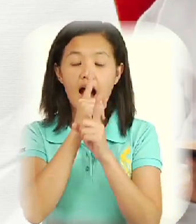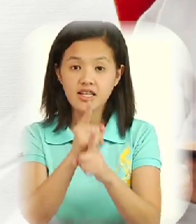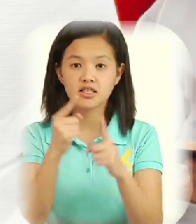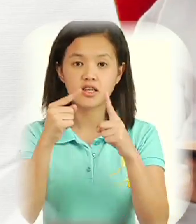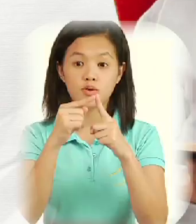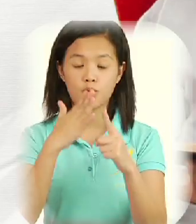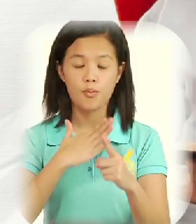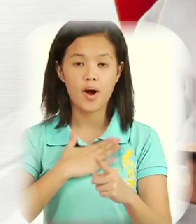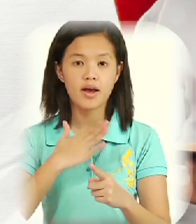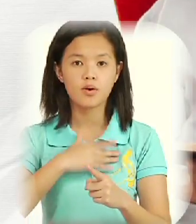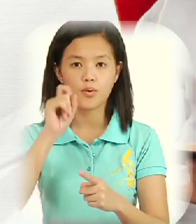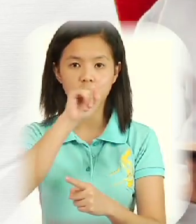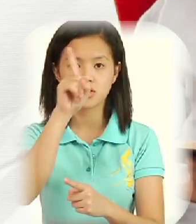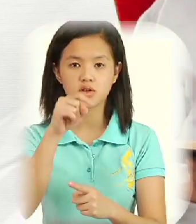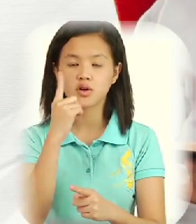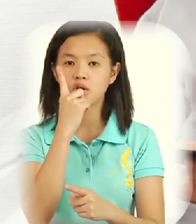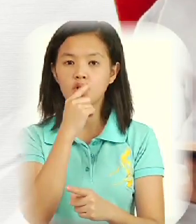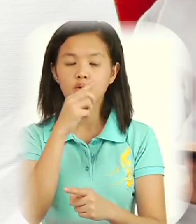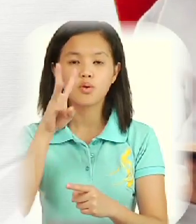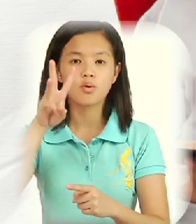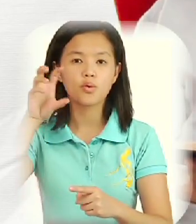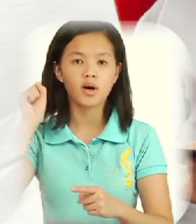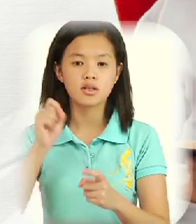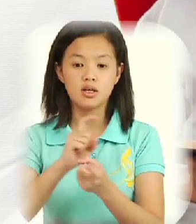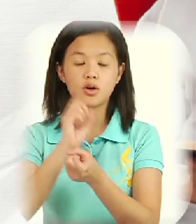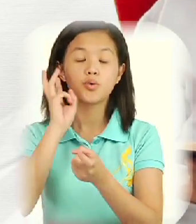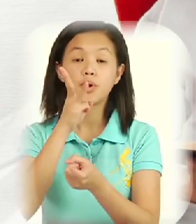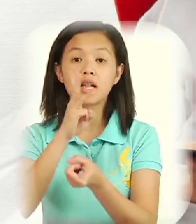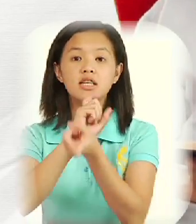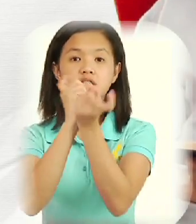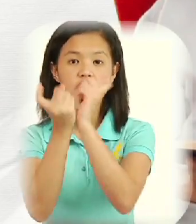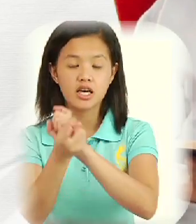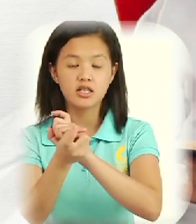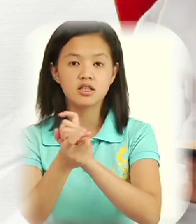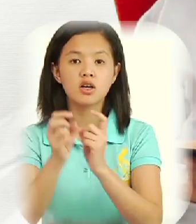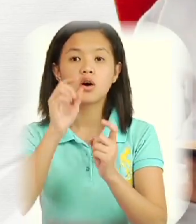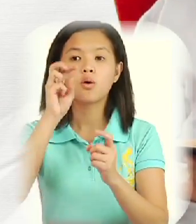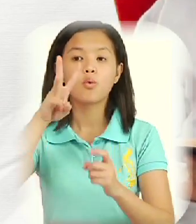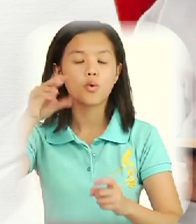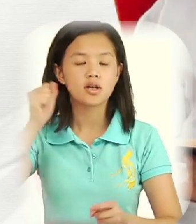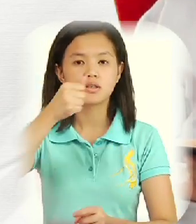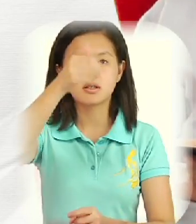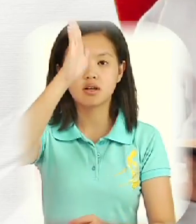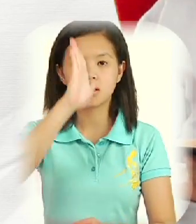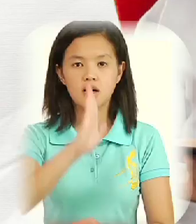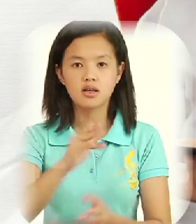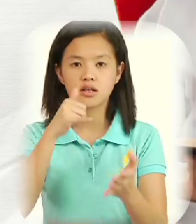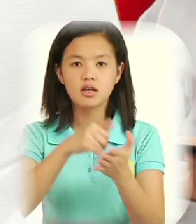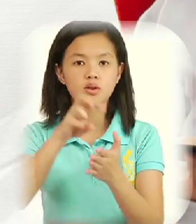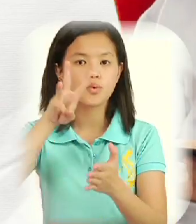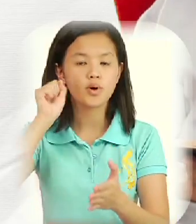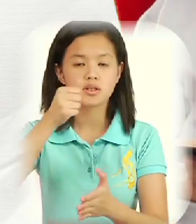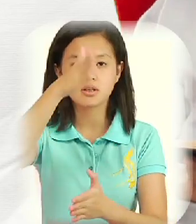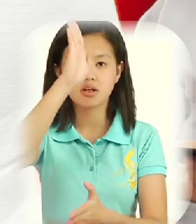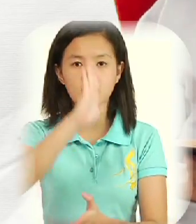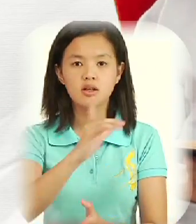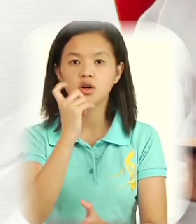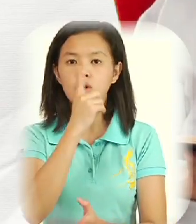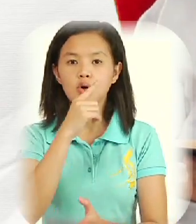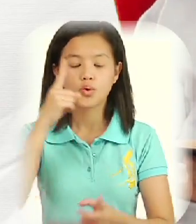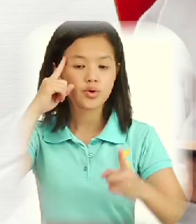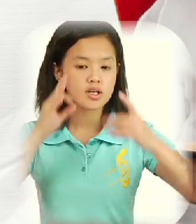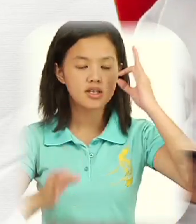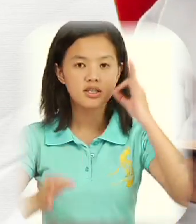surprising answer to my question, who was replacing Shebna, was God. It was